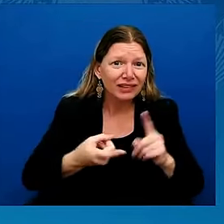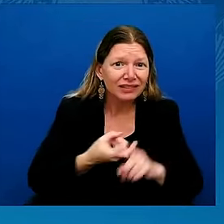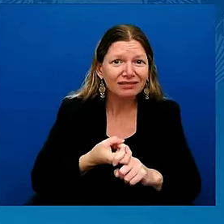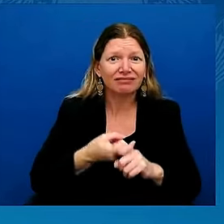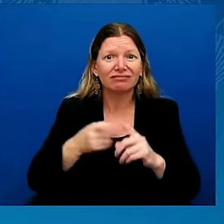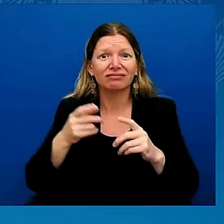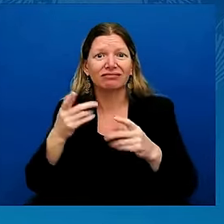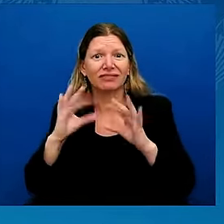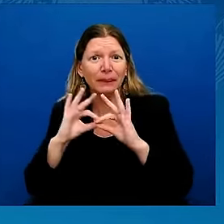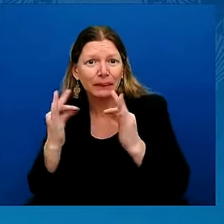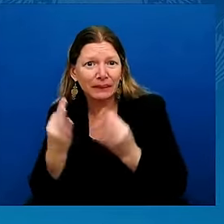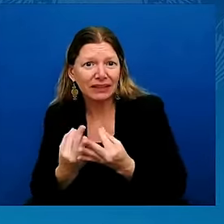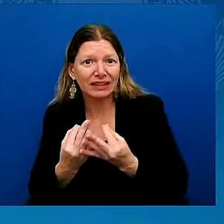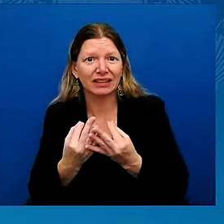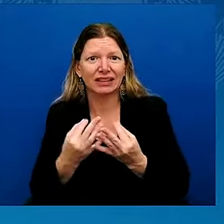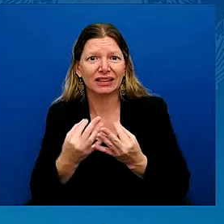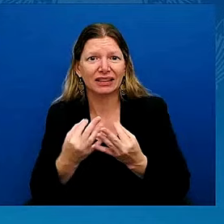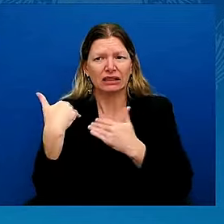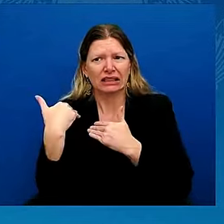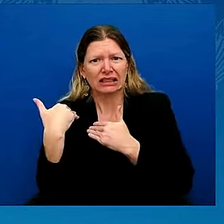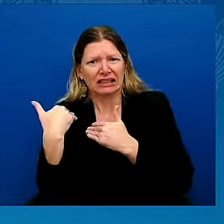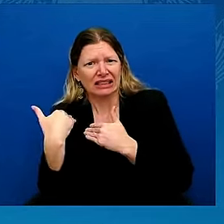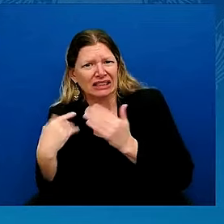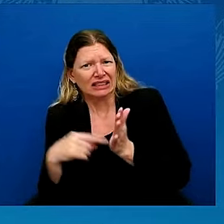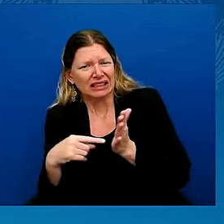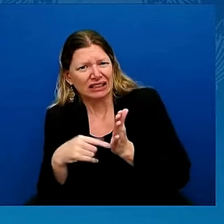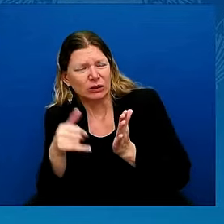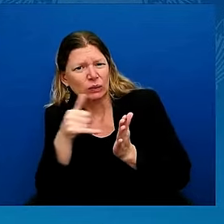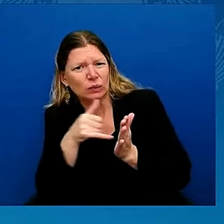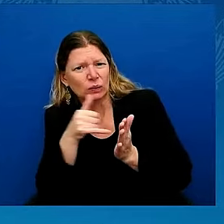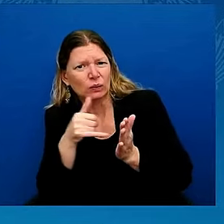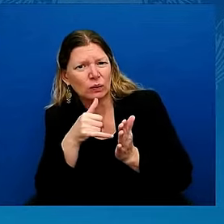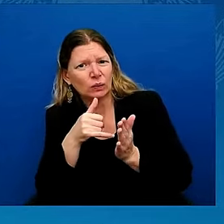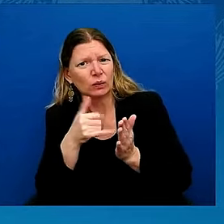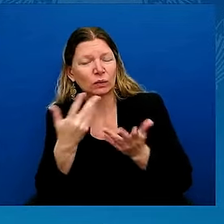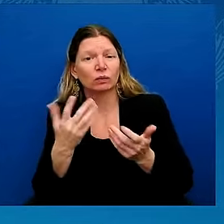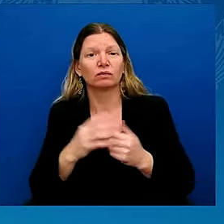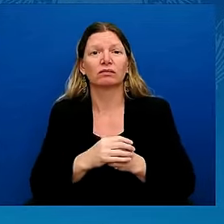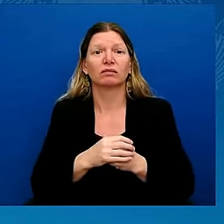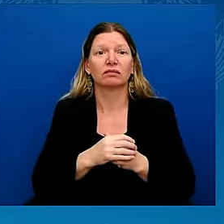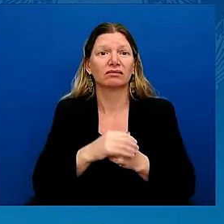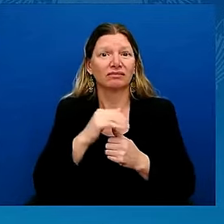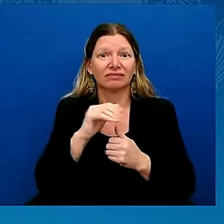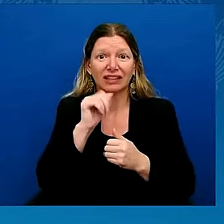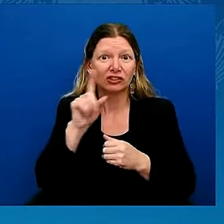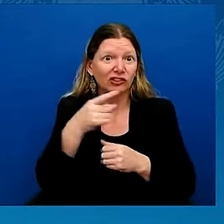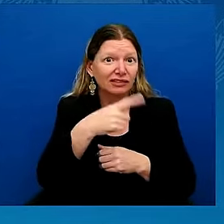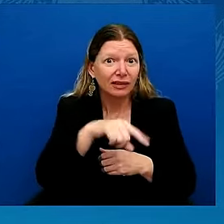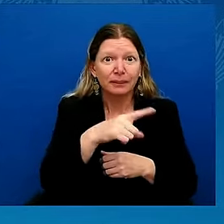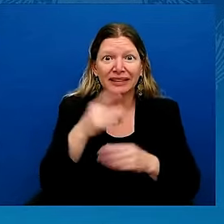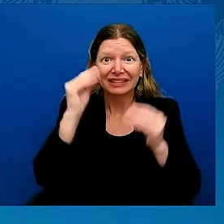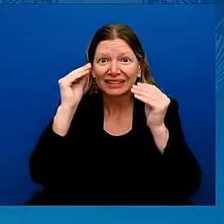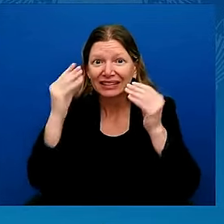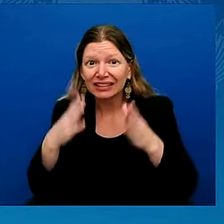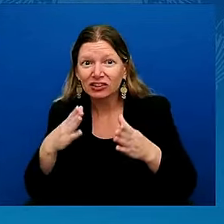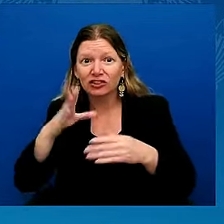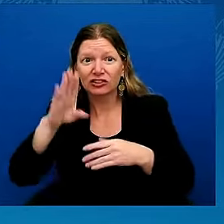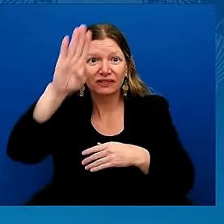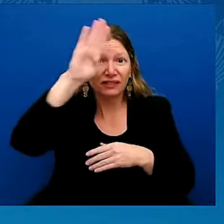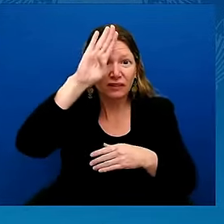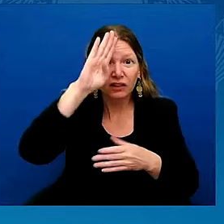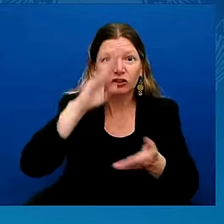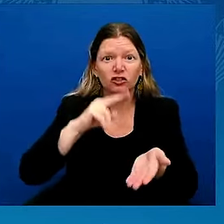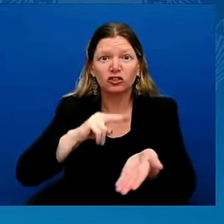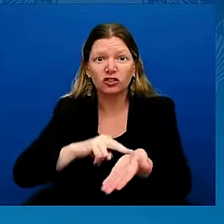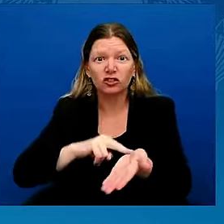needed to be seen. Teachers, firefighters, nurses. The work we have done together has been to create